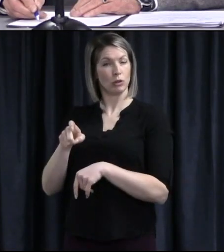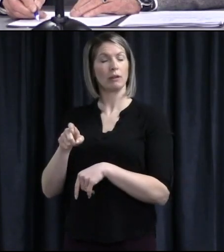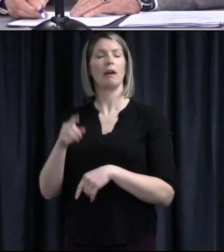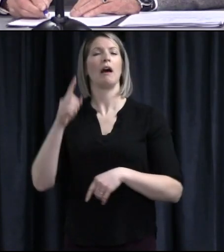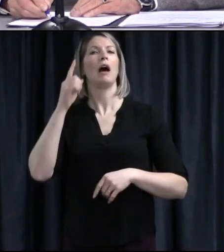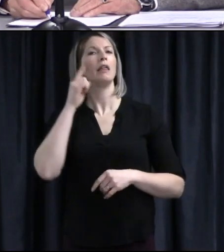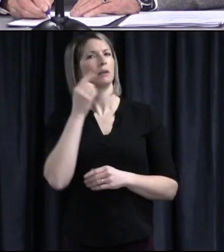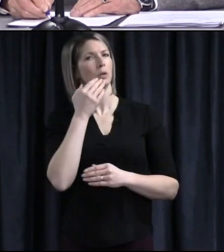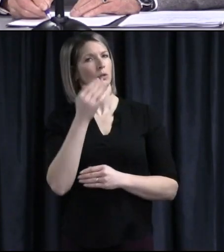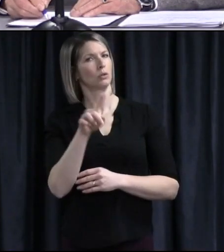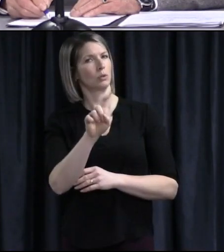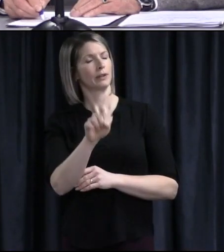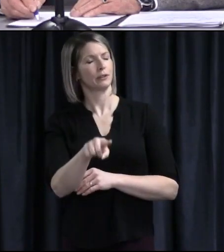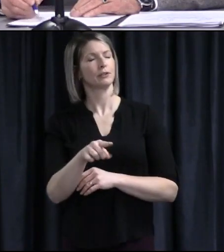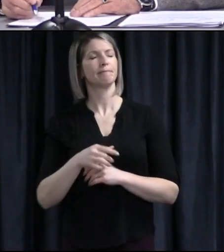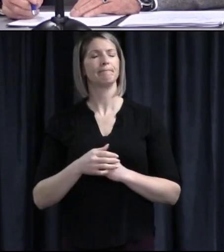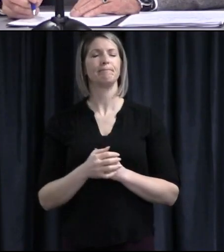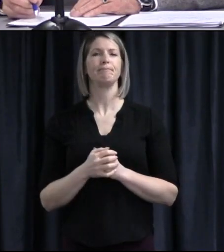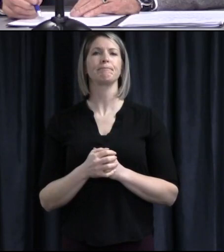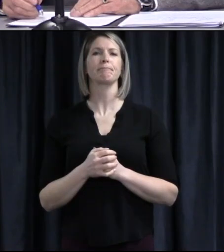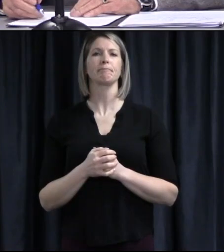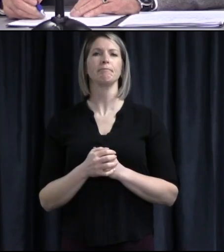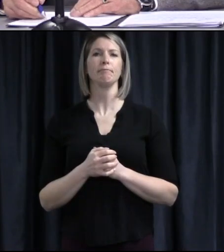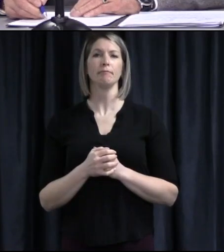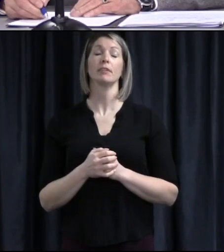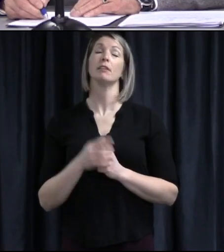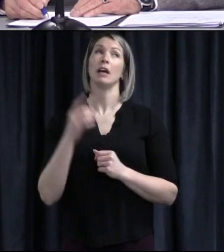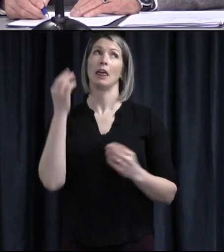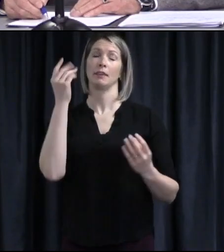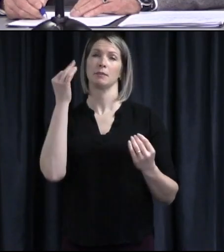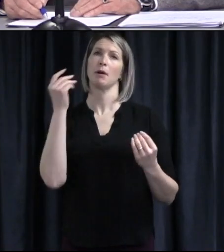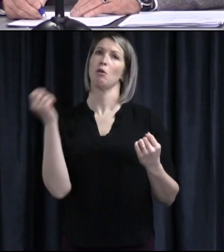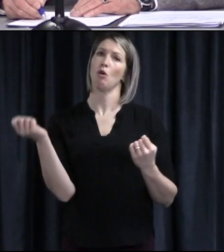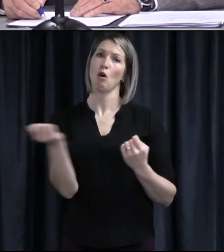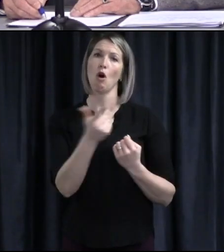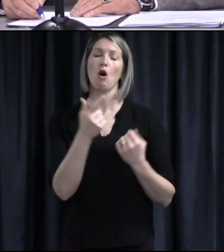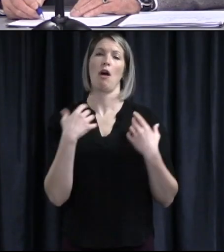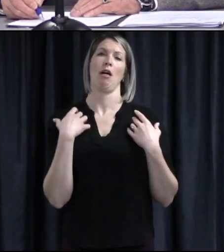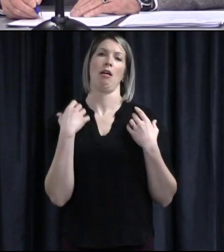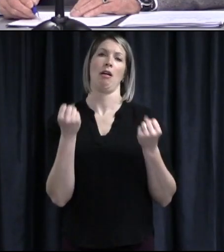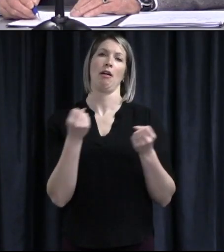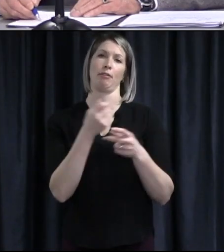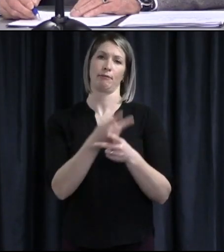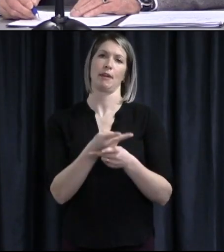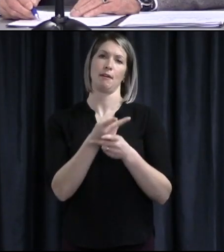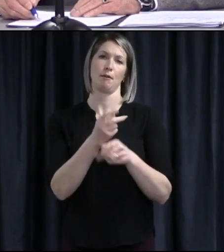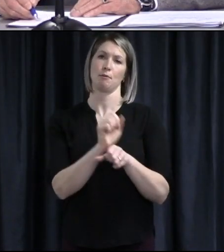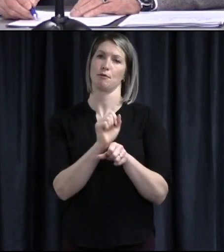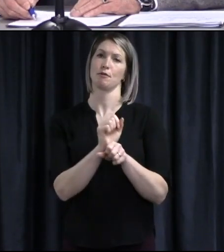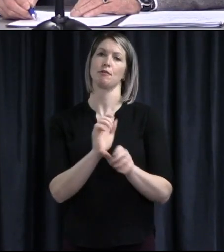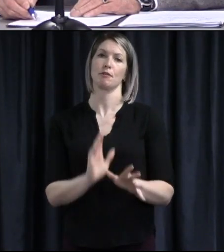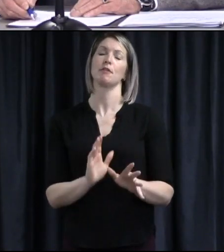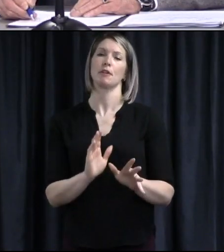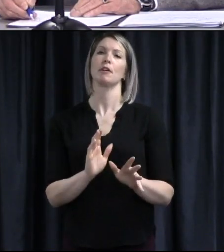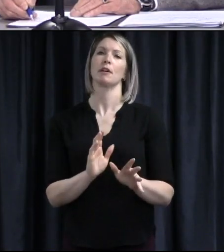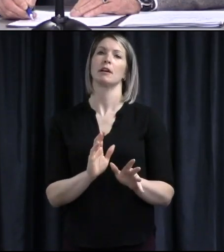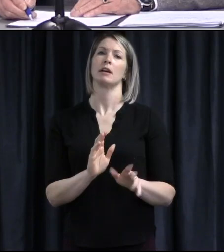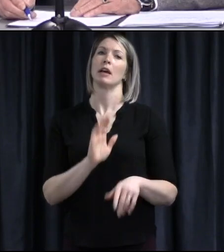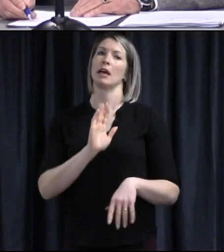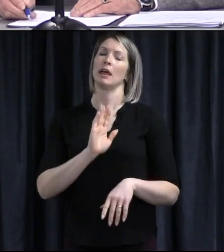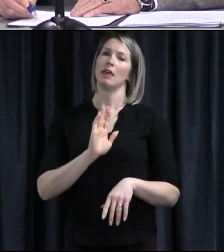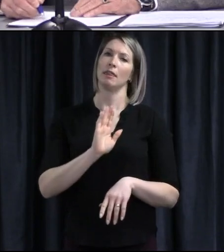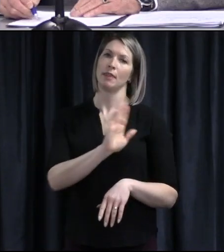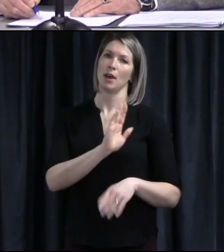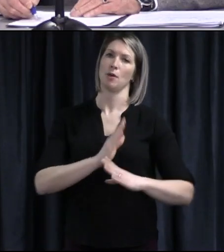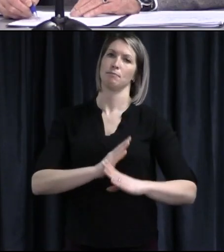good question, and I know it's a concern for healthcare workers and essential workers in that situation. The reliance, their